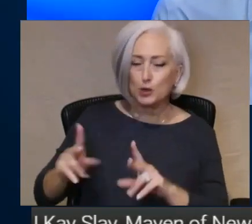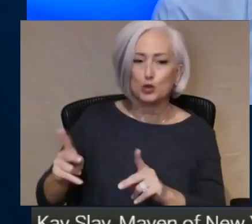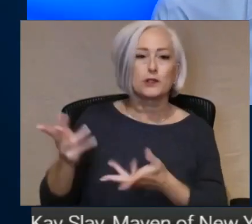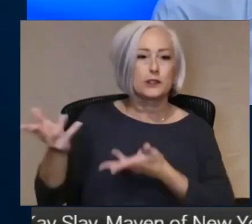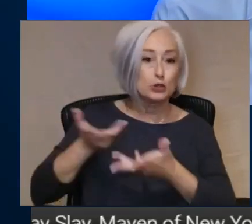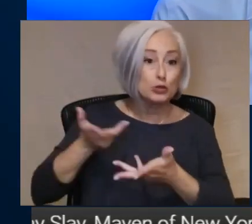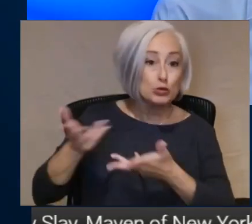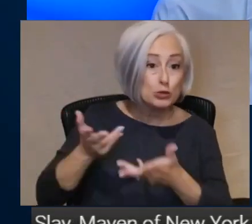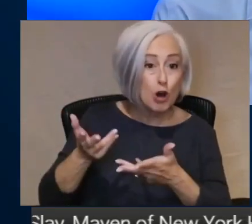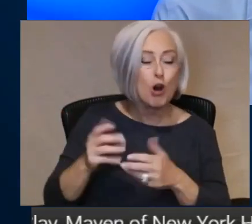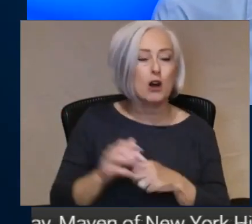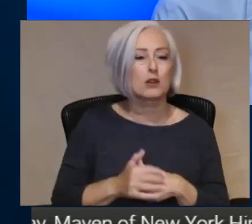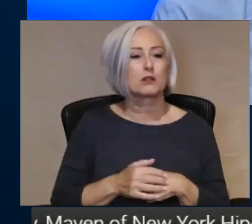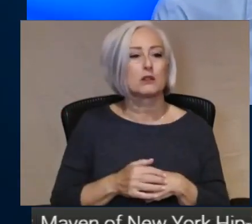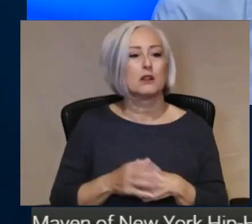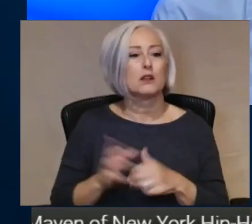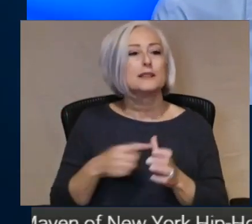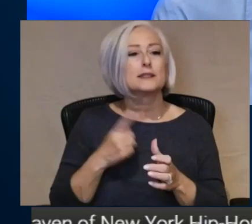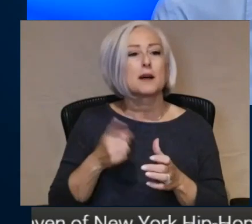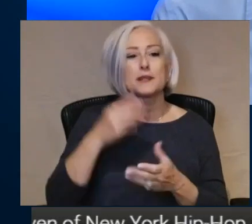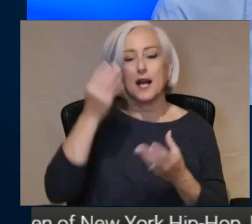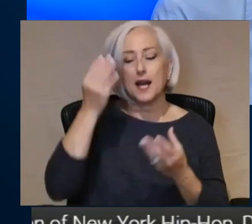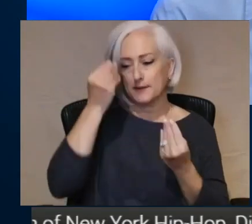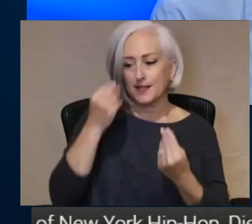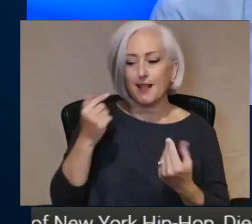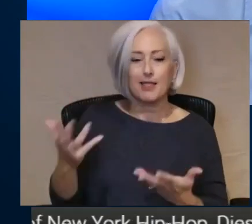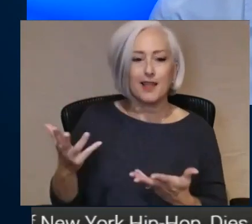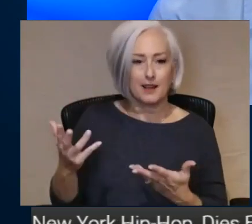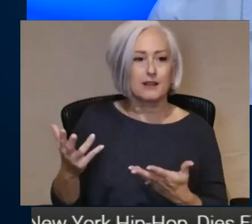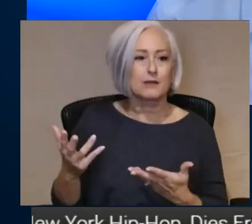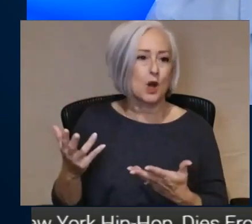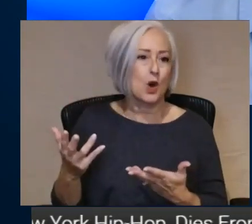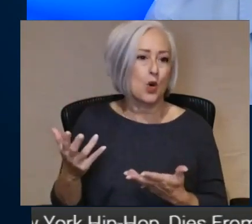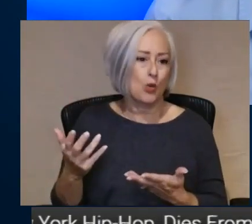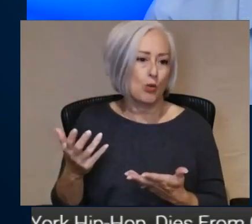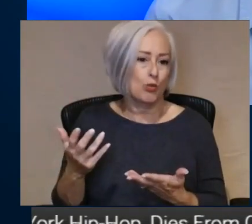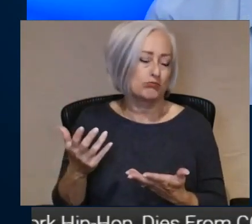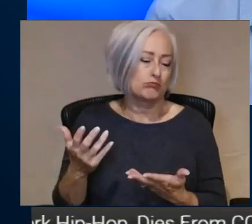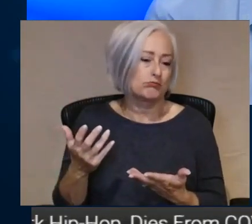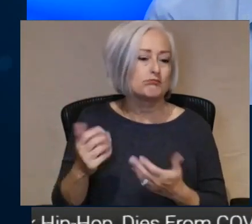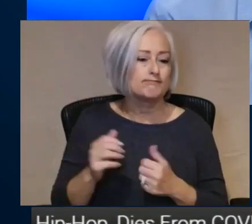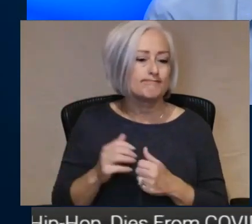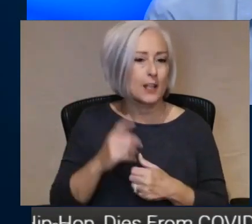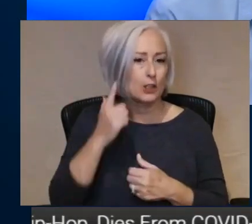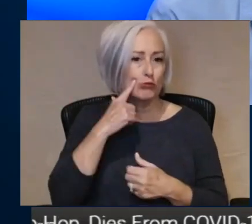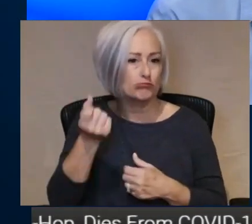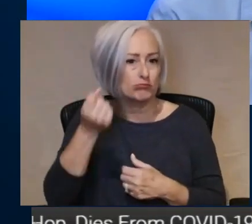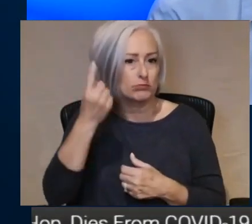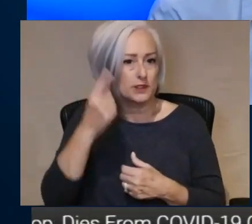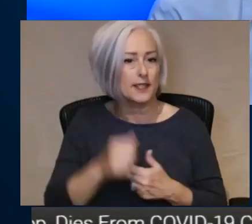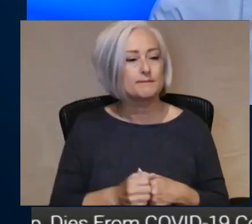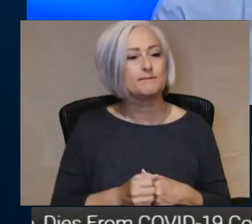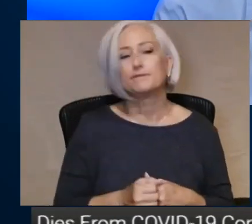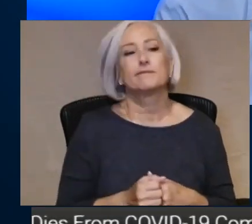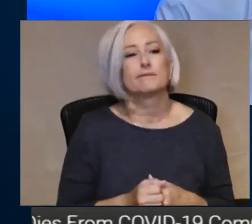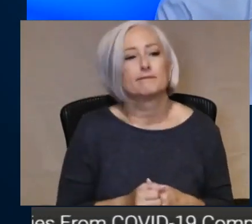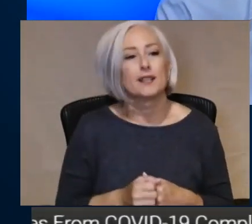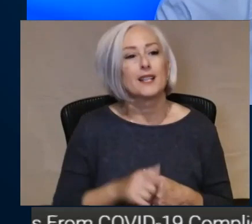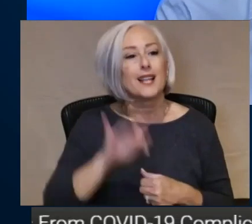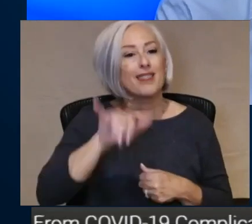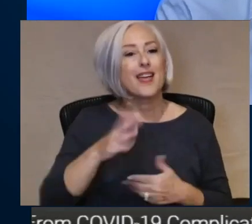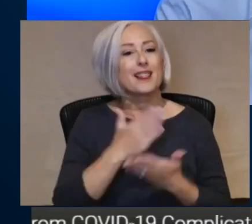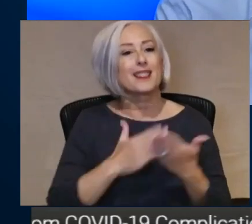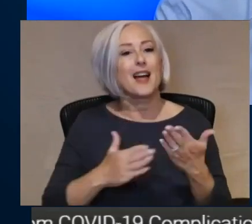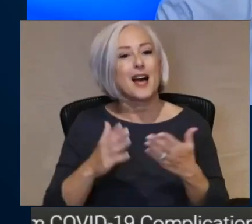Sometimes it's just giving the words to it really does help to disarm some of this. You know, that last piece of advice is really good. If things